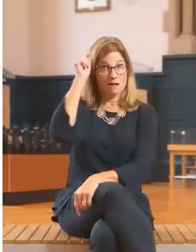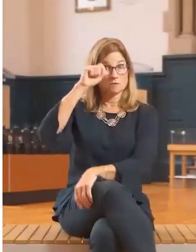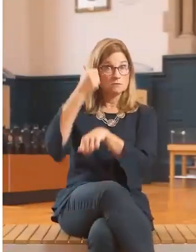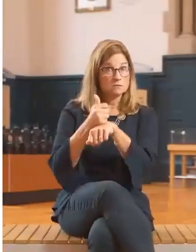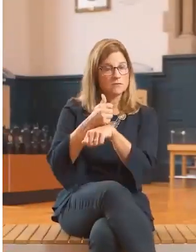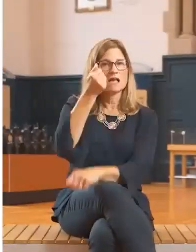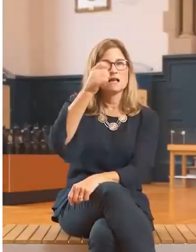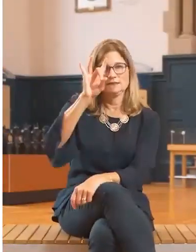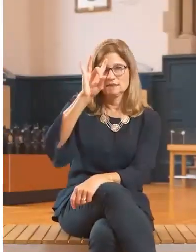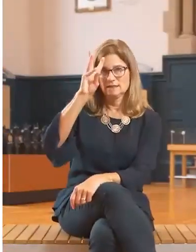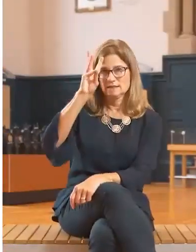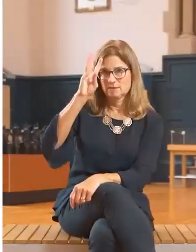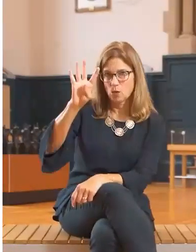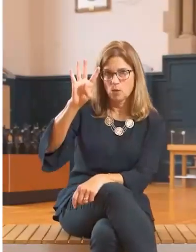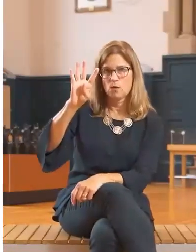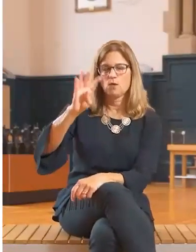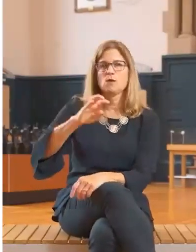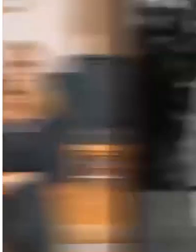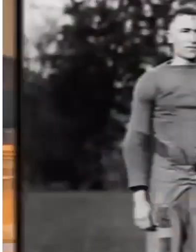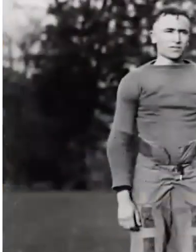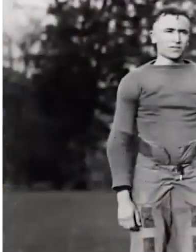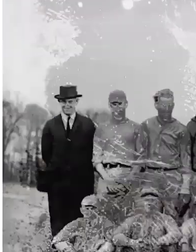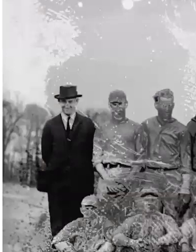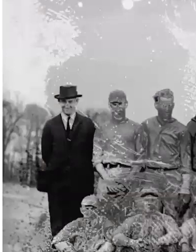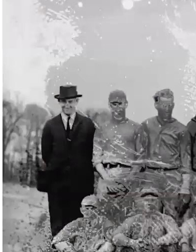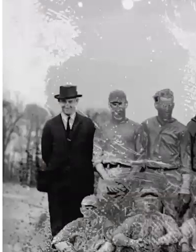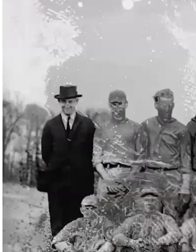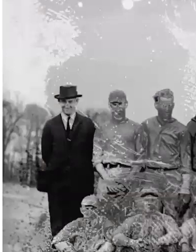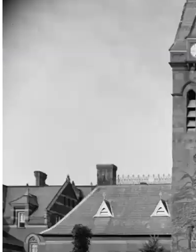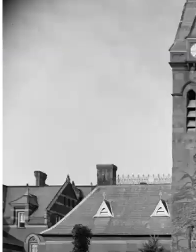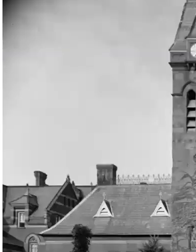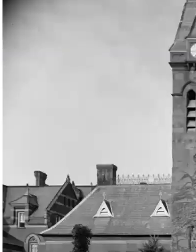Gallaudet University was founded in 1864.